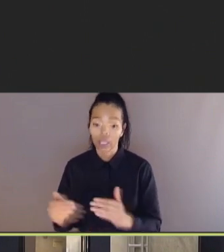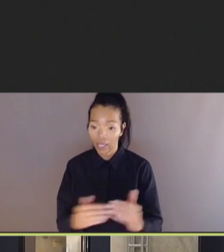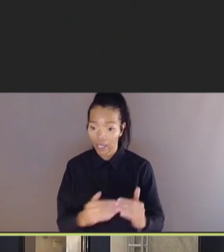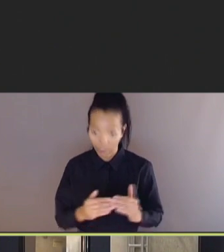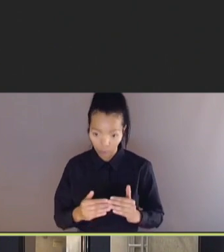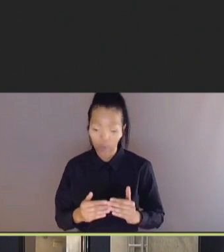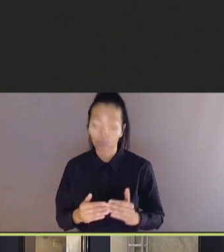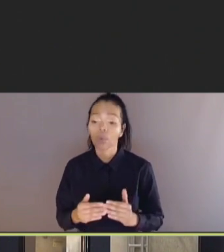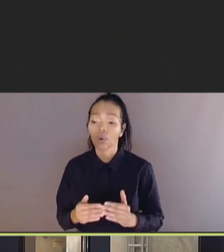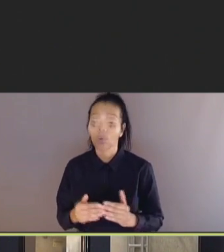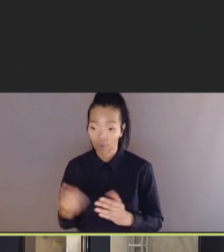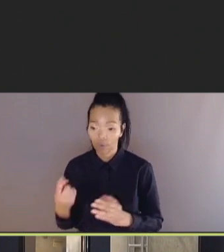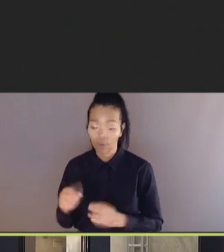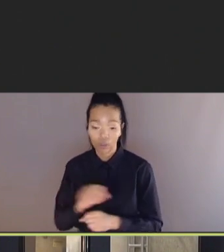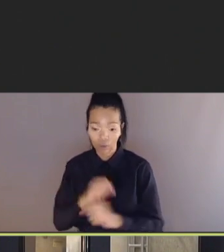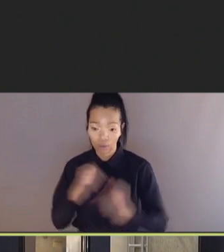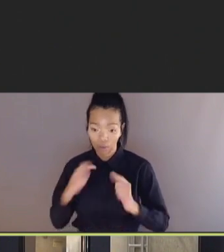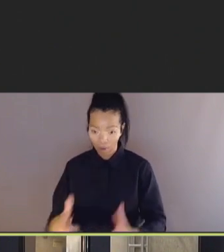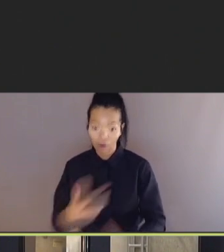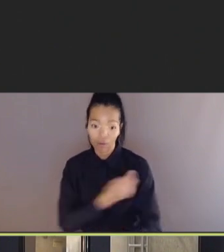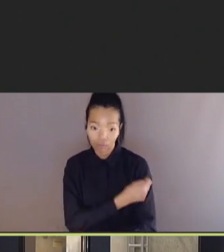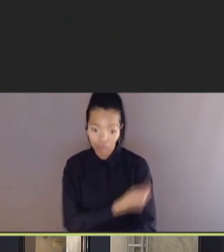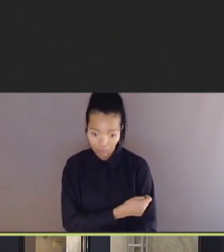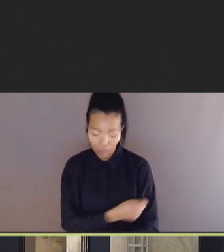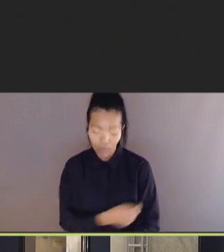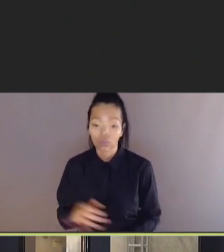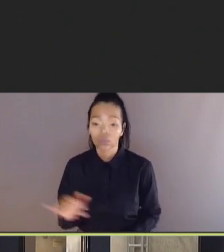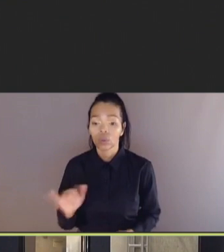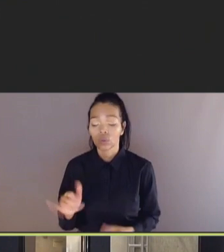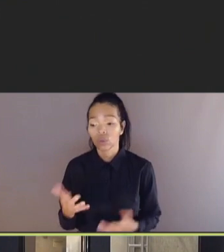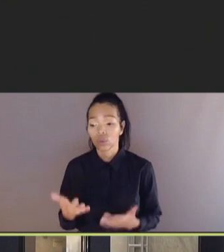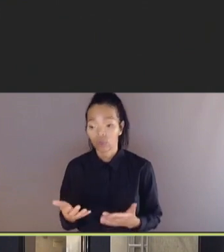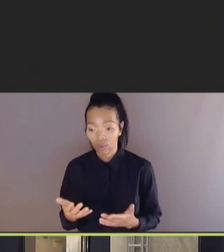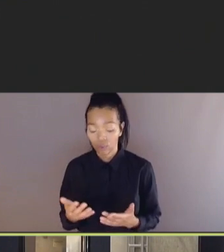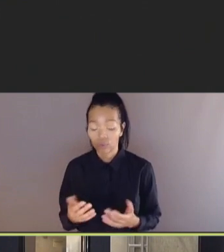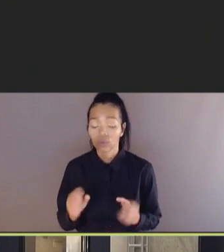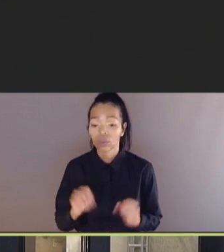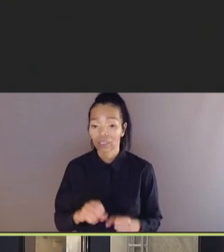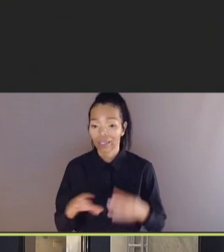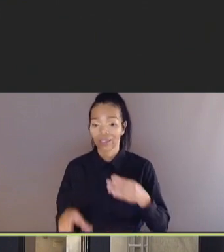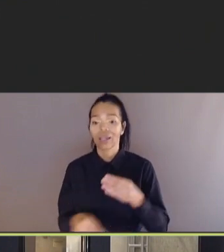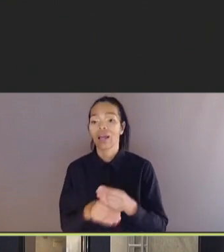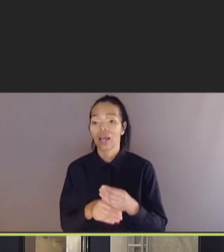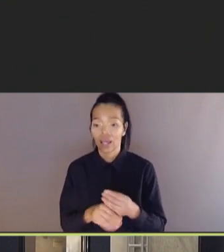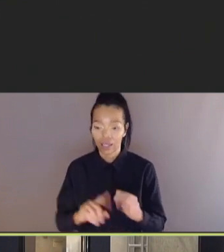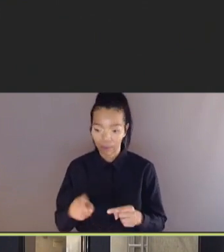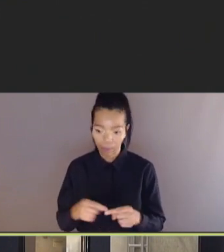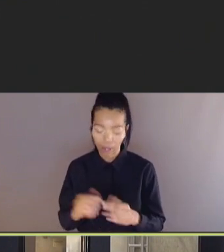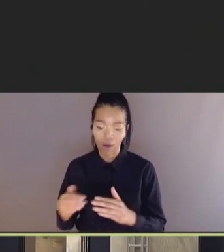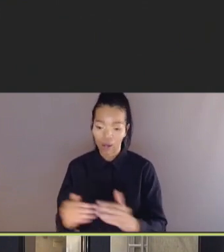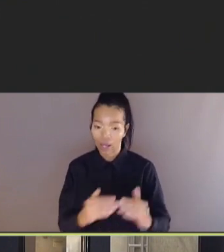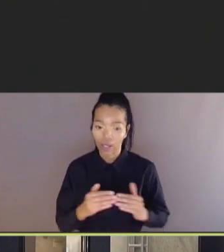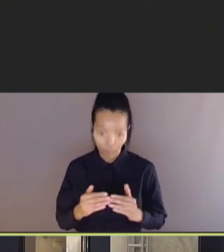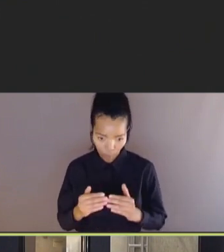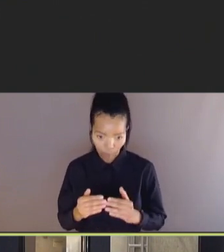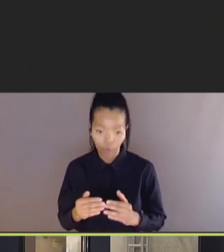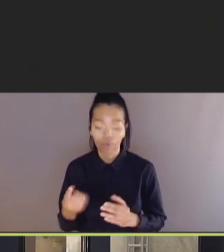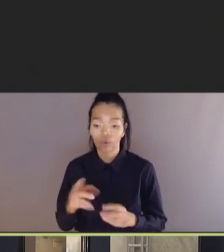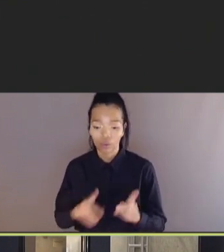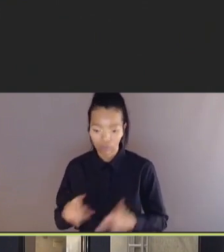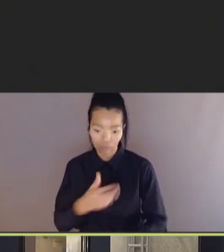should add a third objective that focused on the equitable uptake, which is not here.